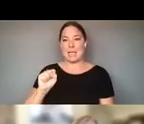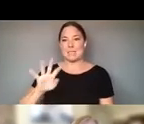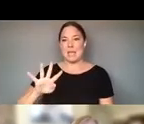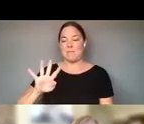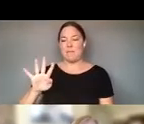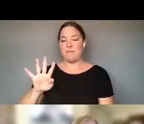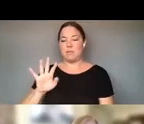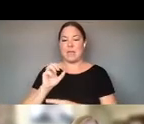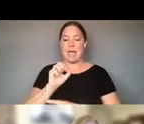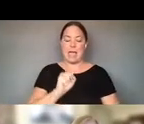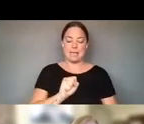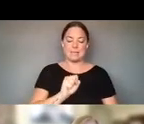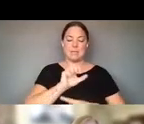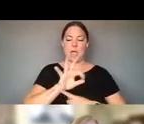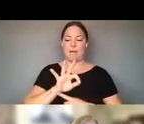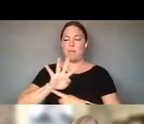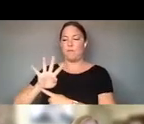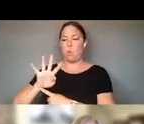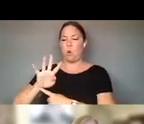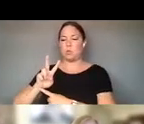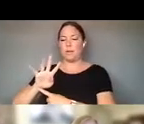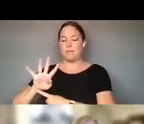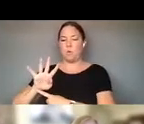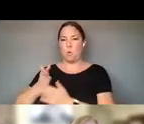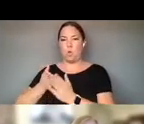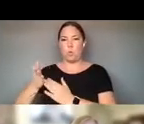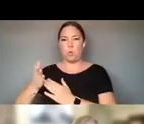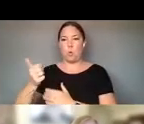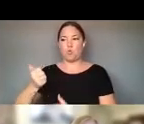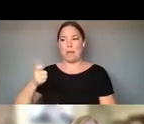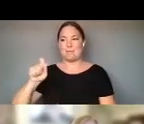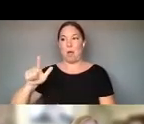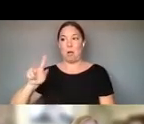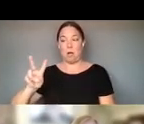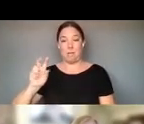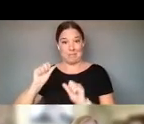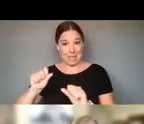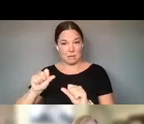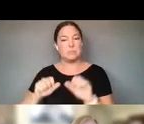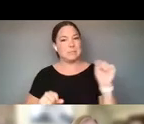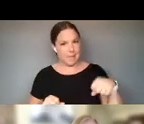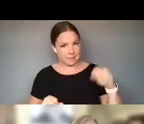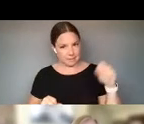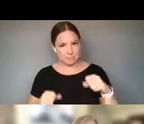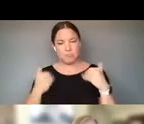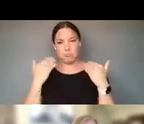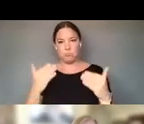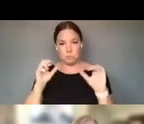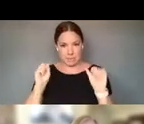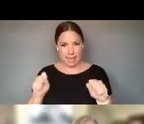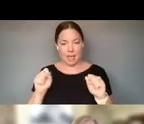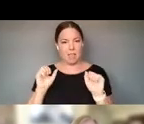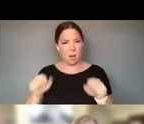That's the application for federal domestic assistance through grants.gov. Can they, can they do it now? Yes, they can. The opportunity is open.